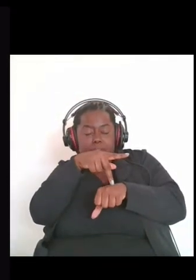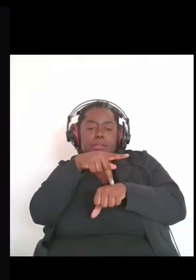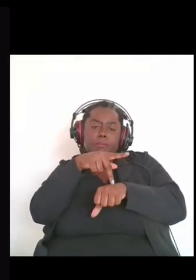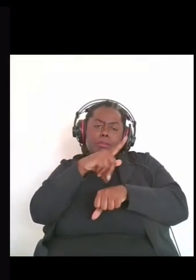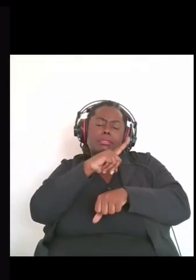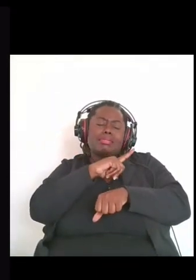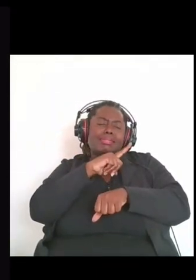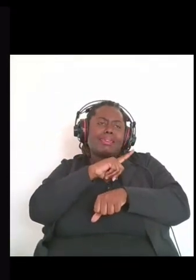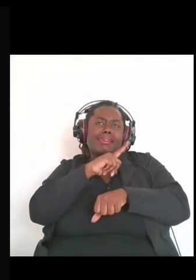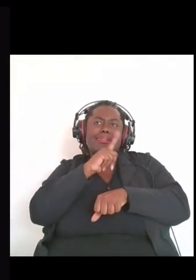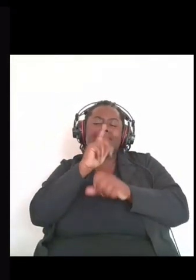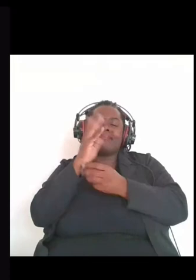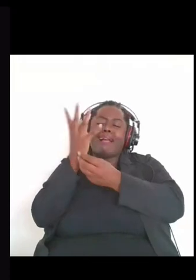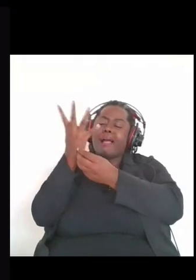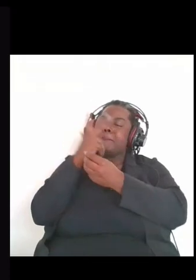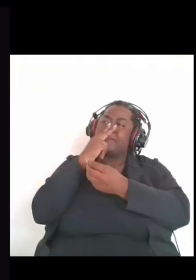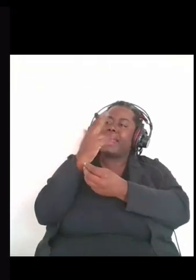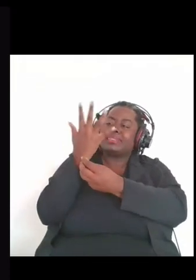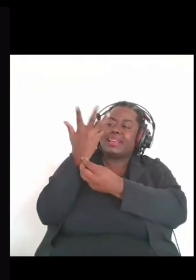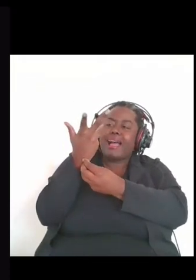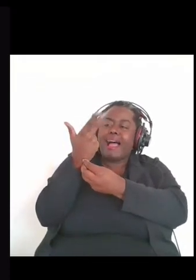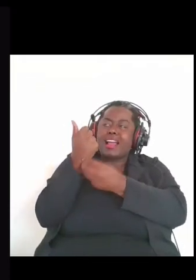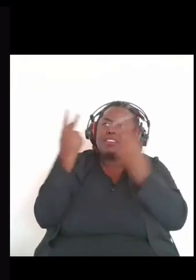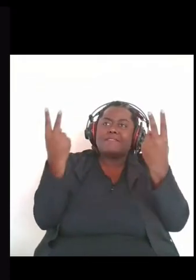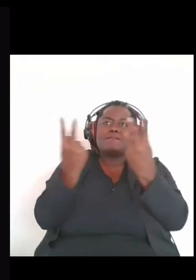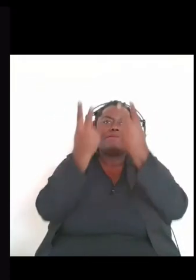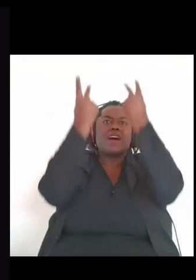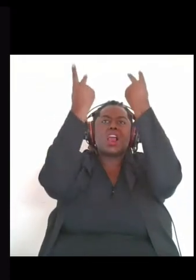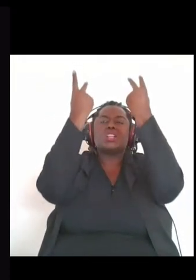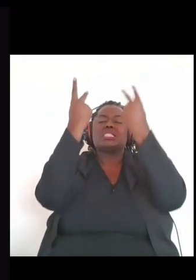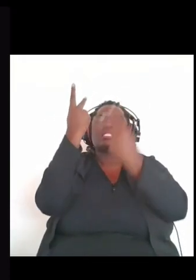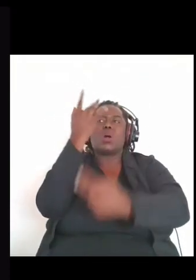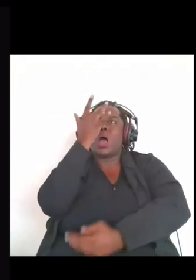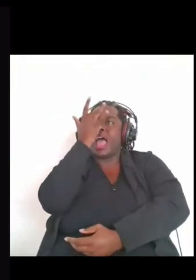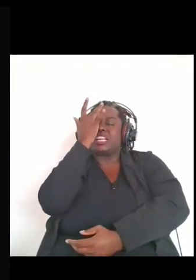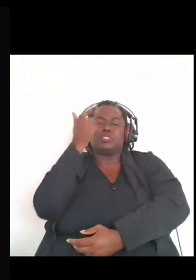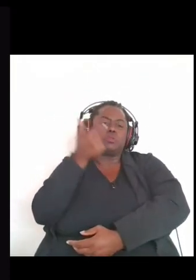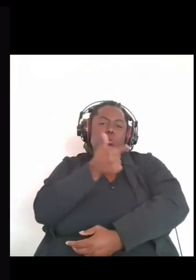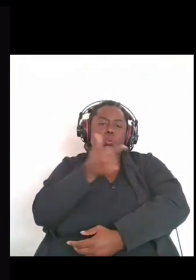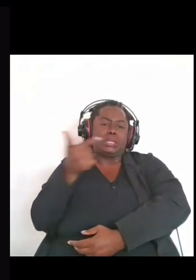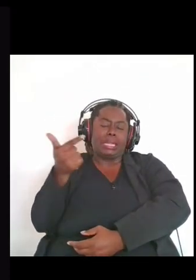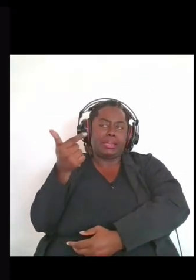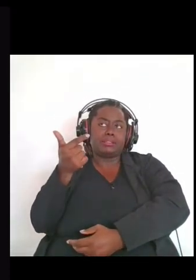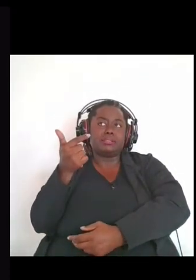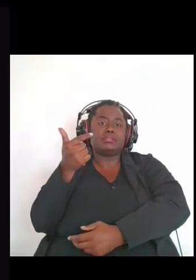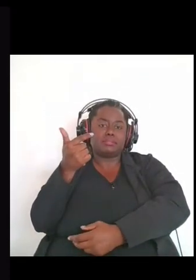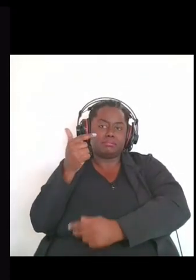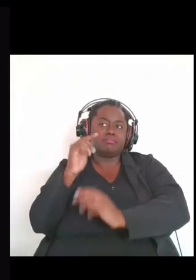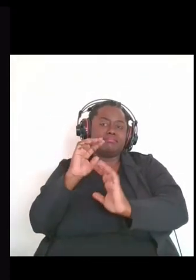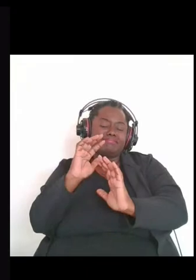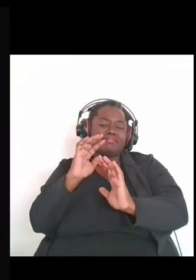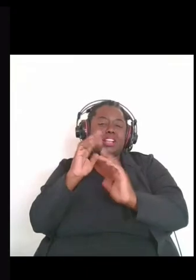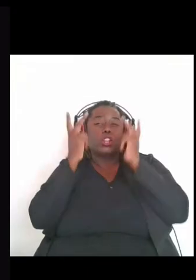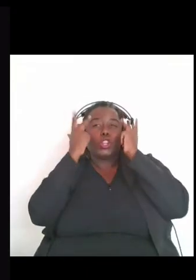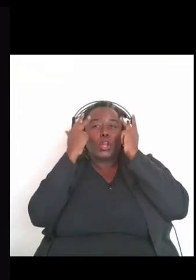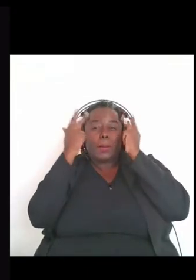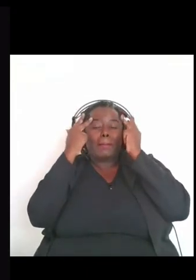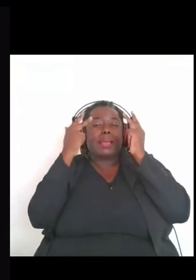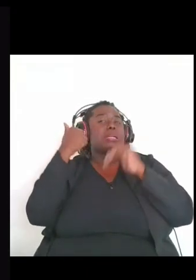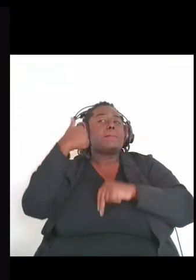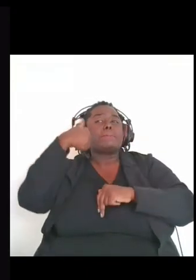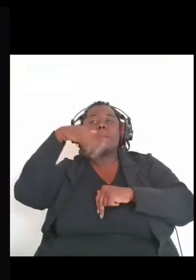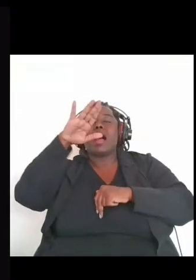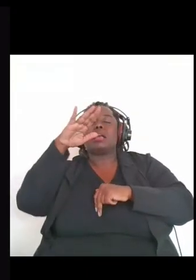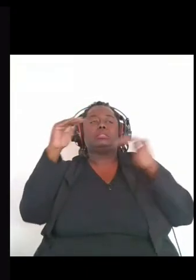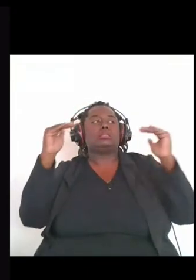it also belongs to a very elite class in even now it it even makes me feel weird that I have to